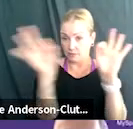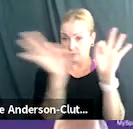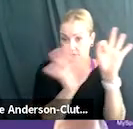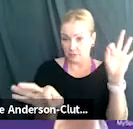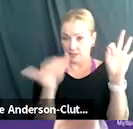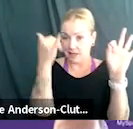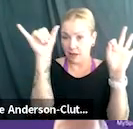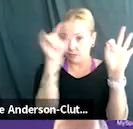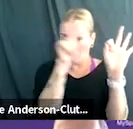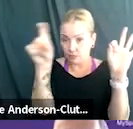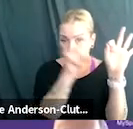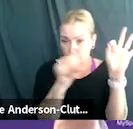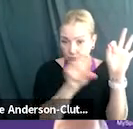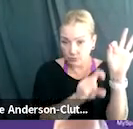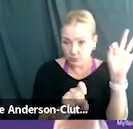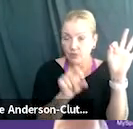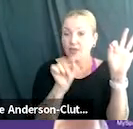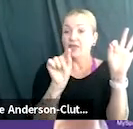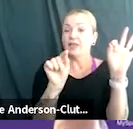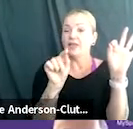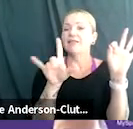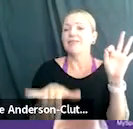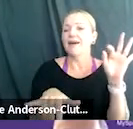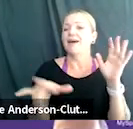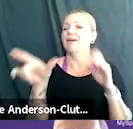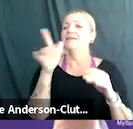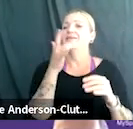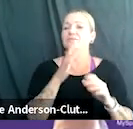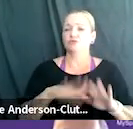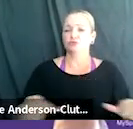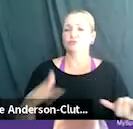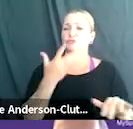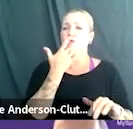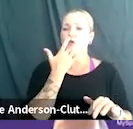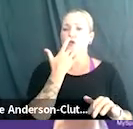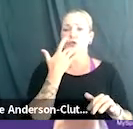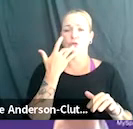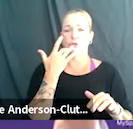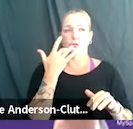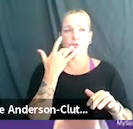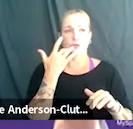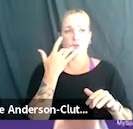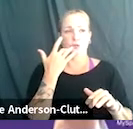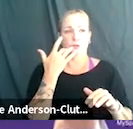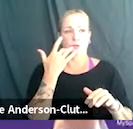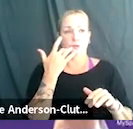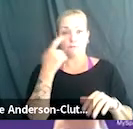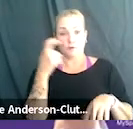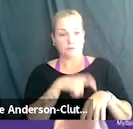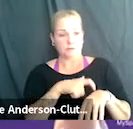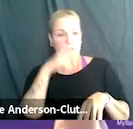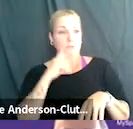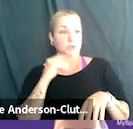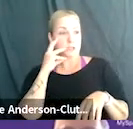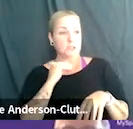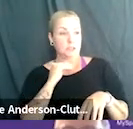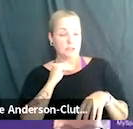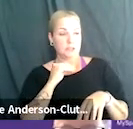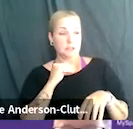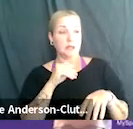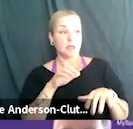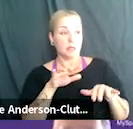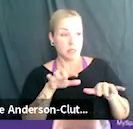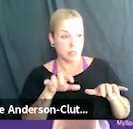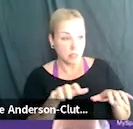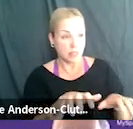the ritualistic part was that things had to be exactly the way they were done the very first time. And if that wasn't done,